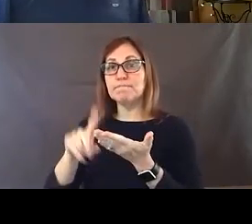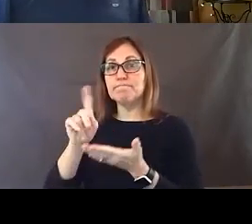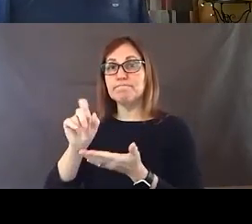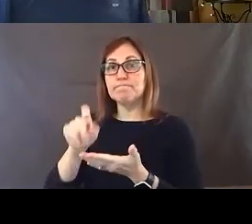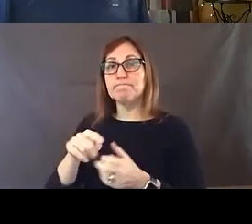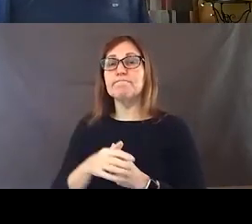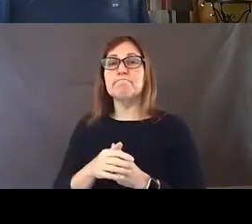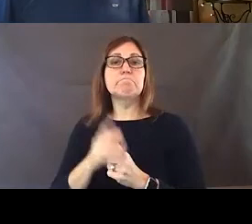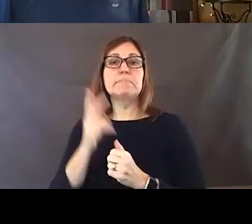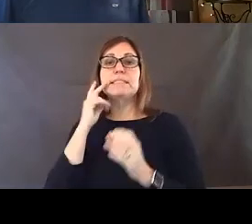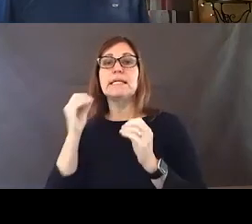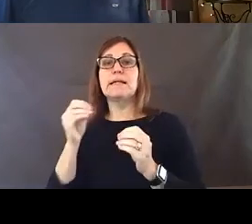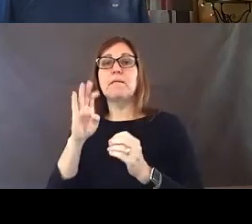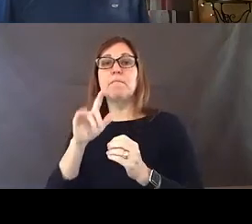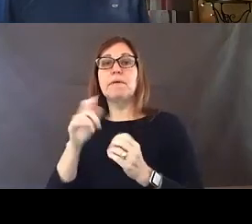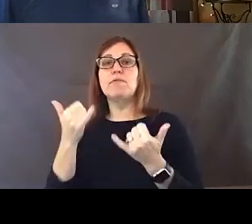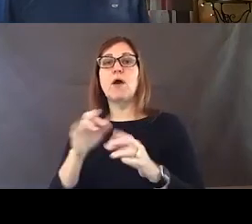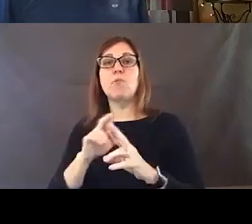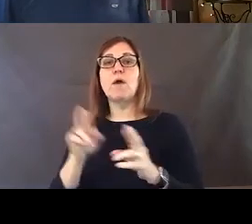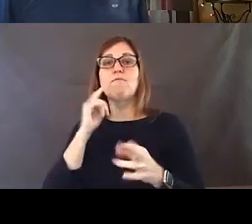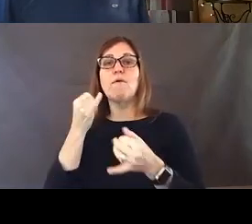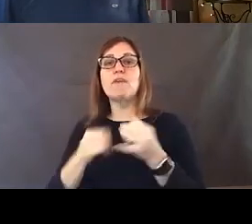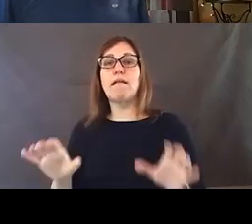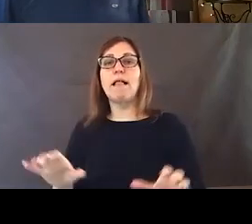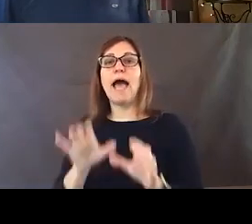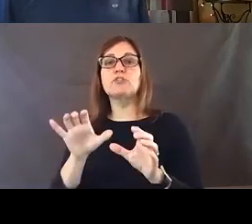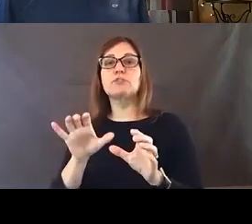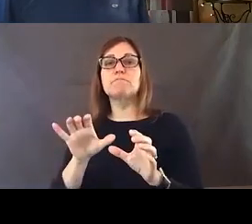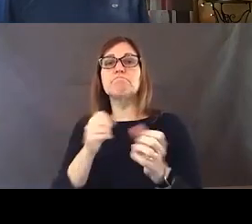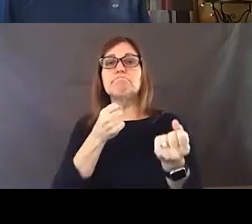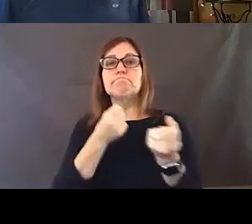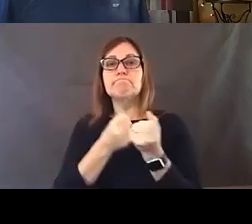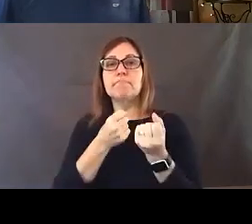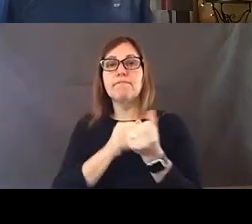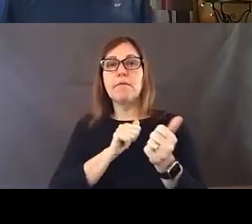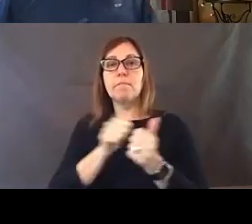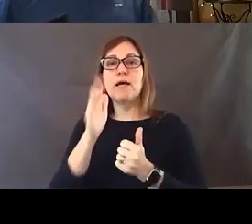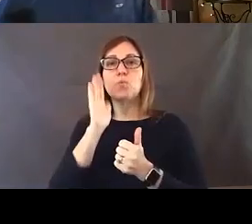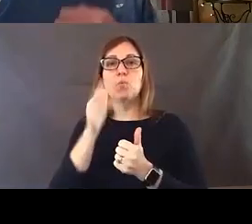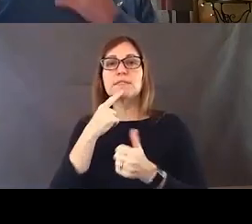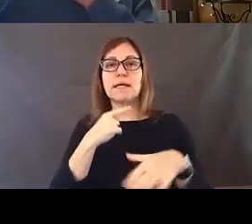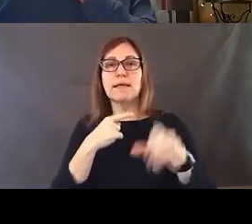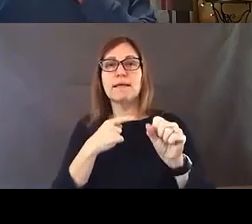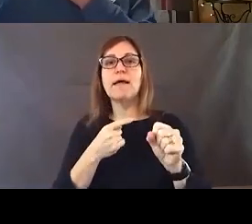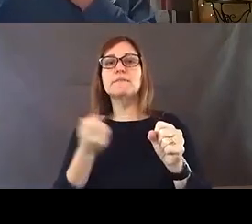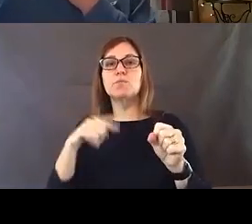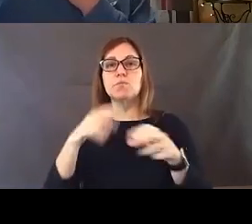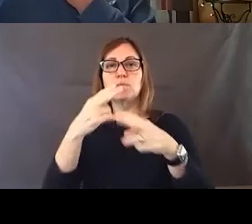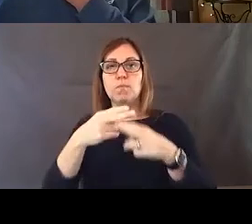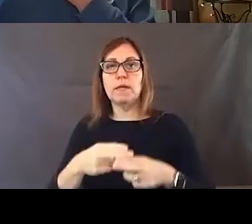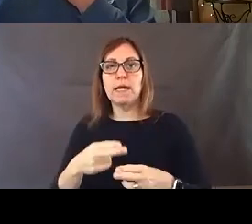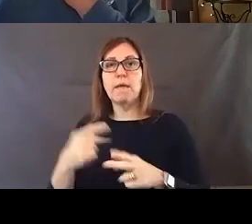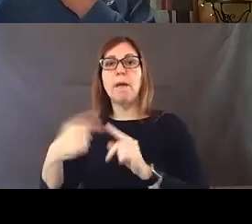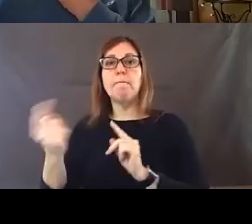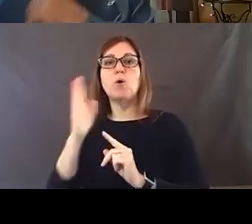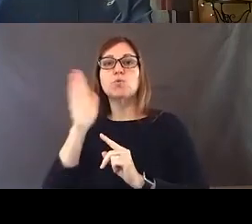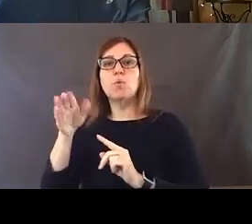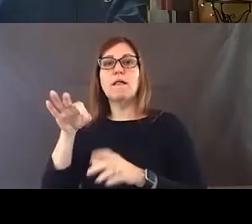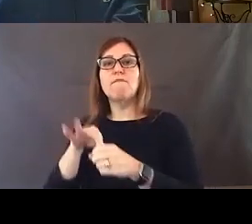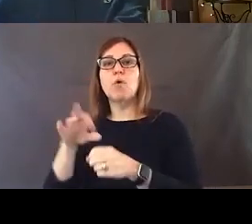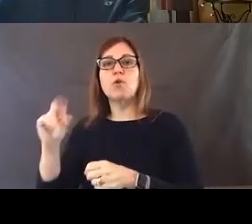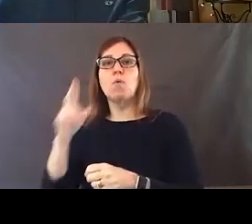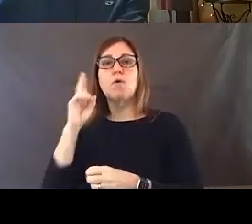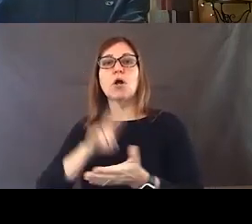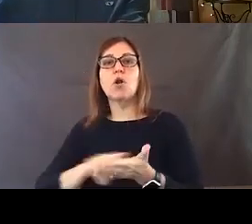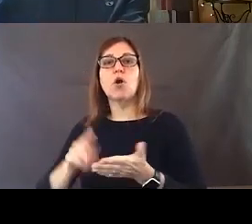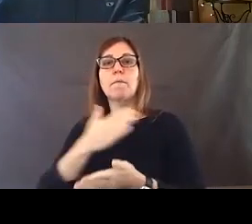Seeing none, the bill is now ready for final action. All in favor of the passage of the bill will vote aye when their name is called. Those opposed will vote no. Would the clerk please call the